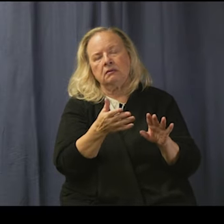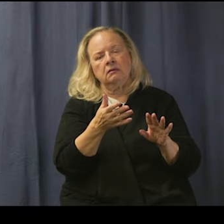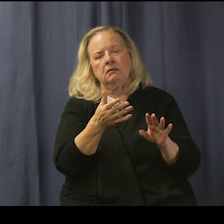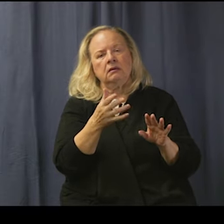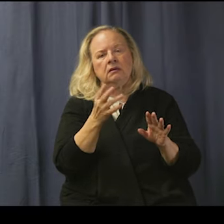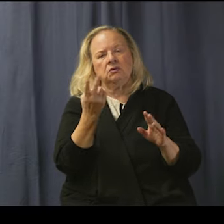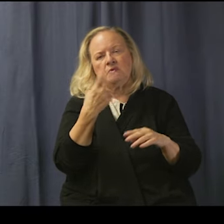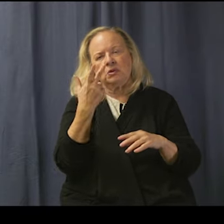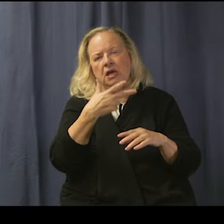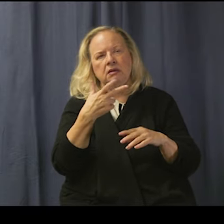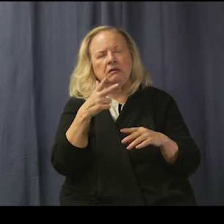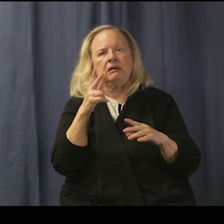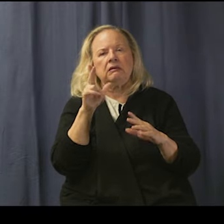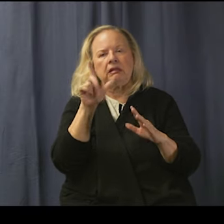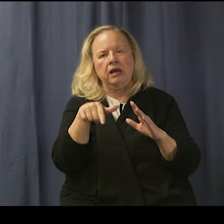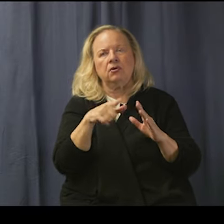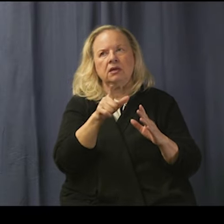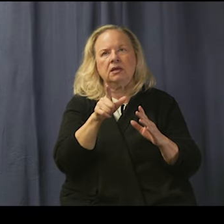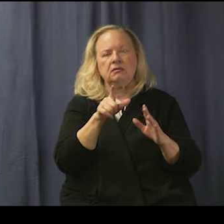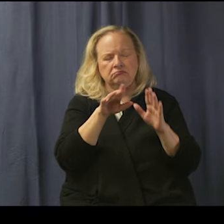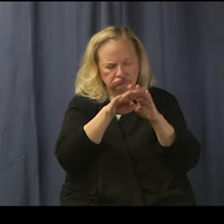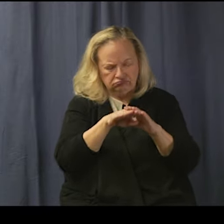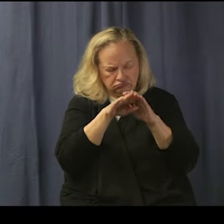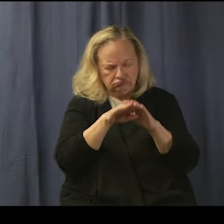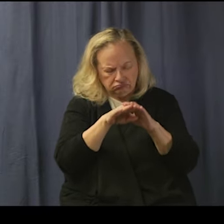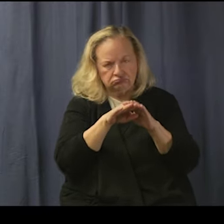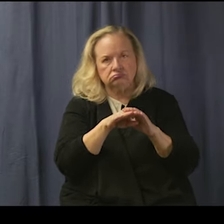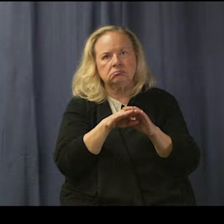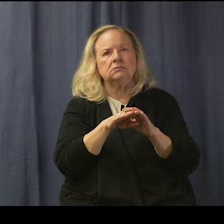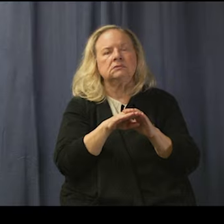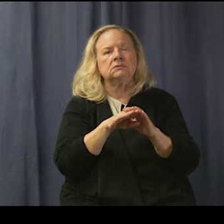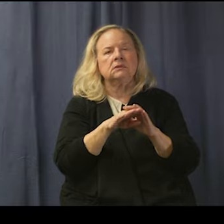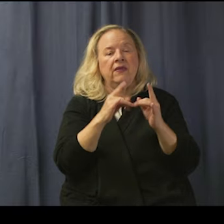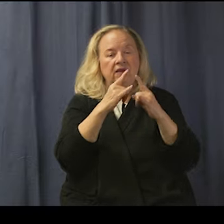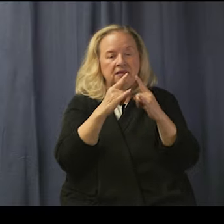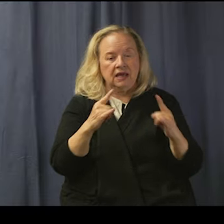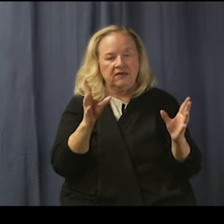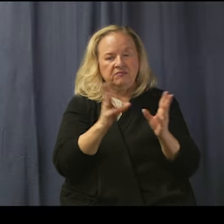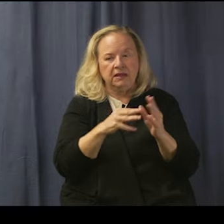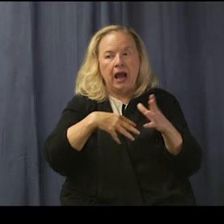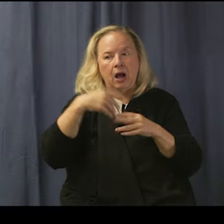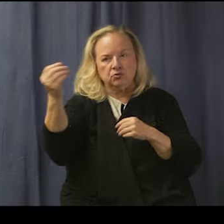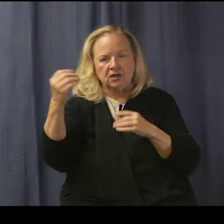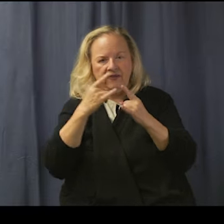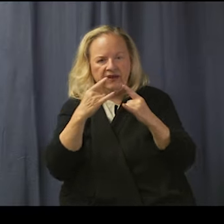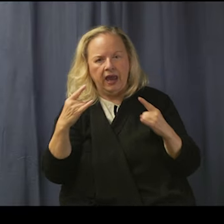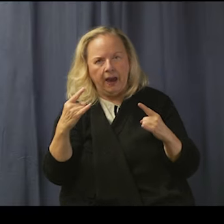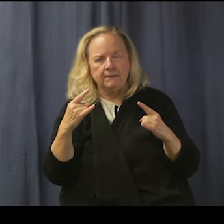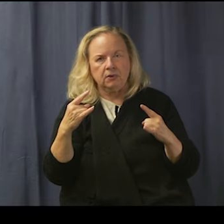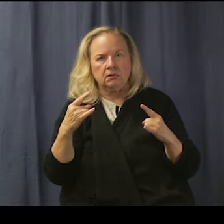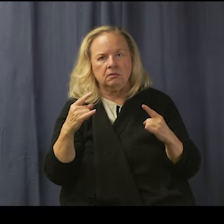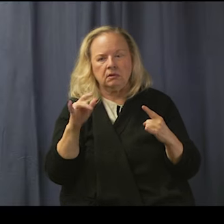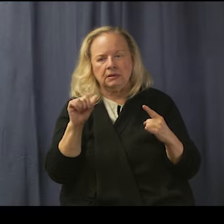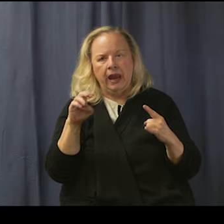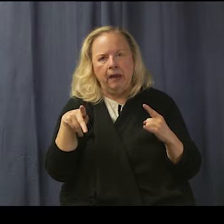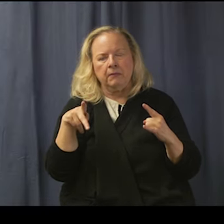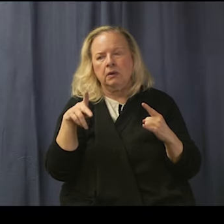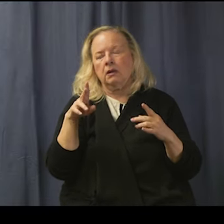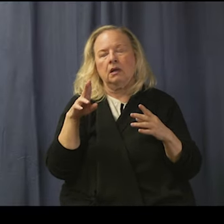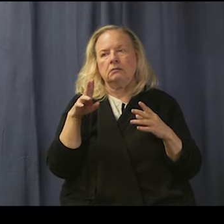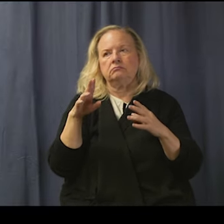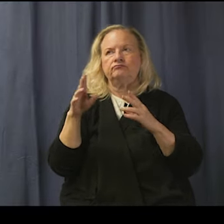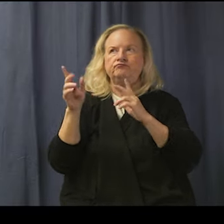later, boom, he's on the ground. He even moves the tent of meeting out of the camp to outside the camp. And he's communing with